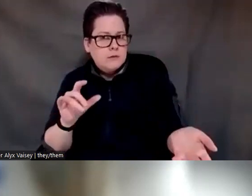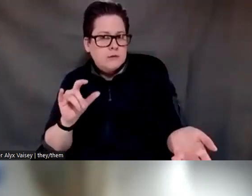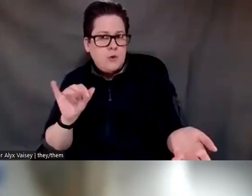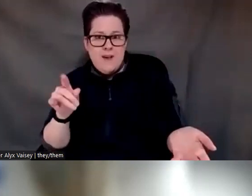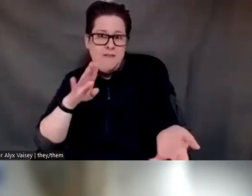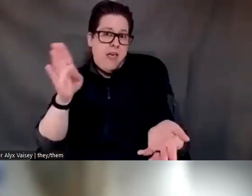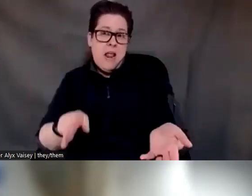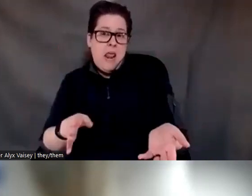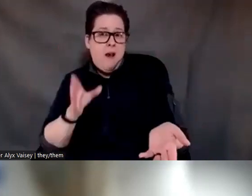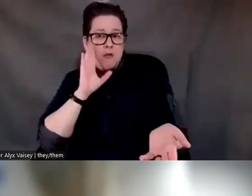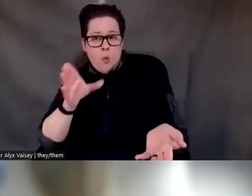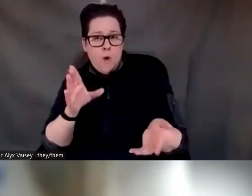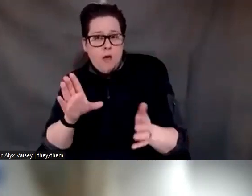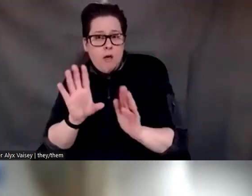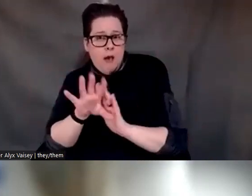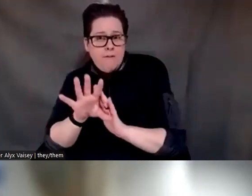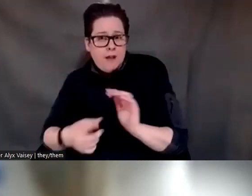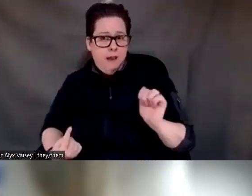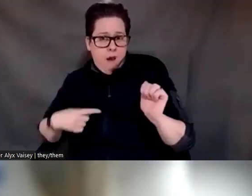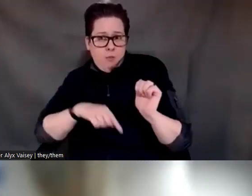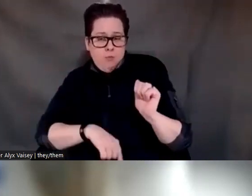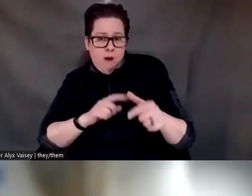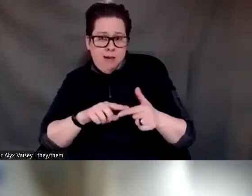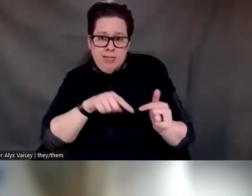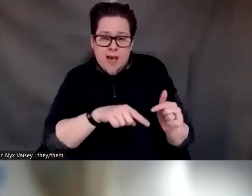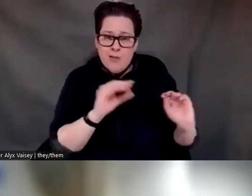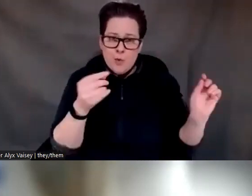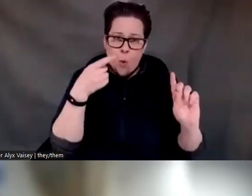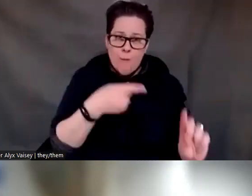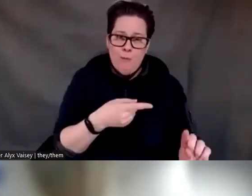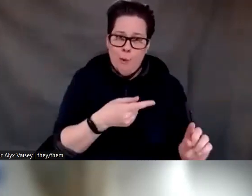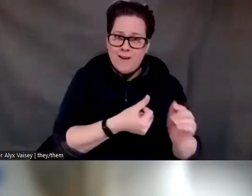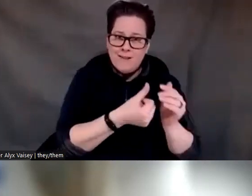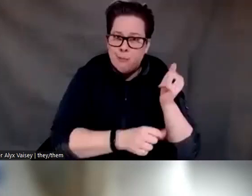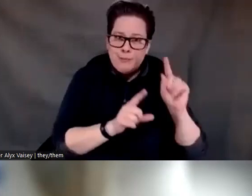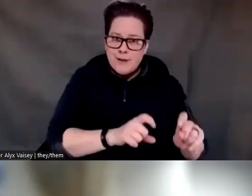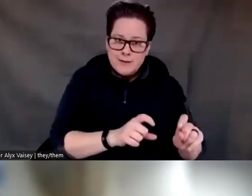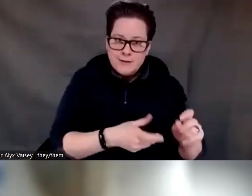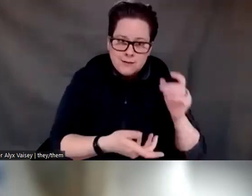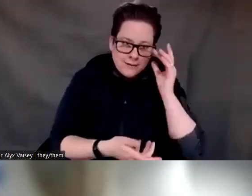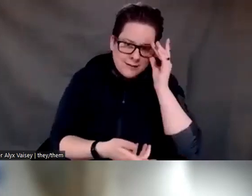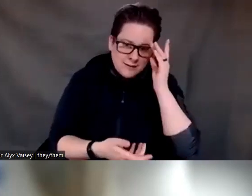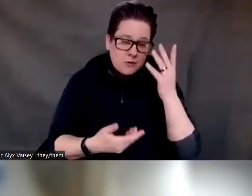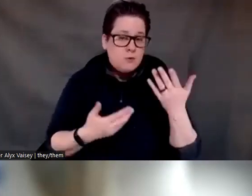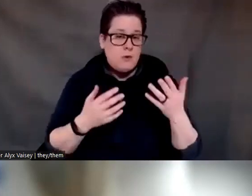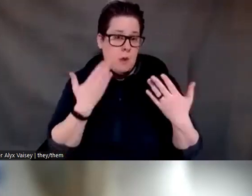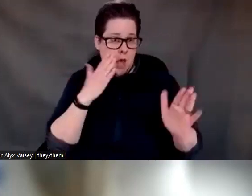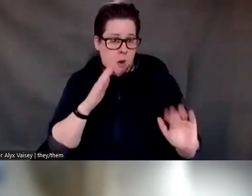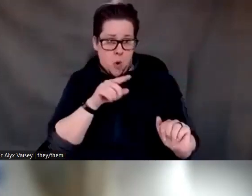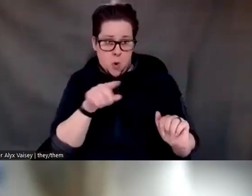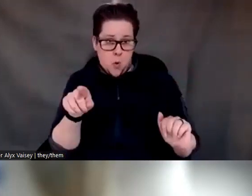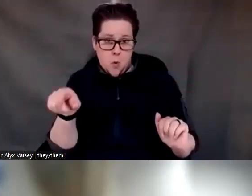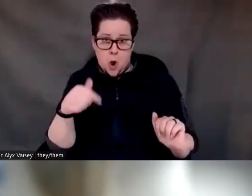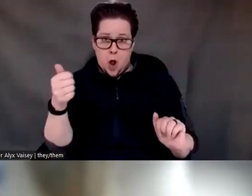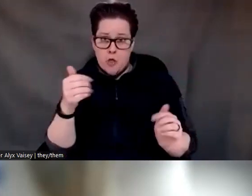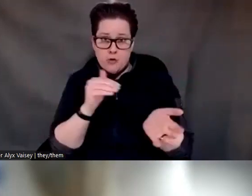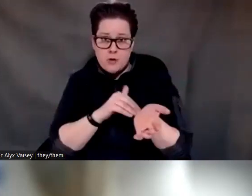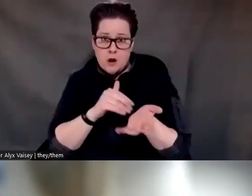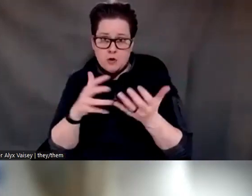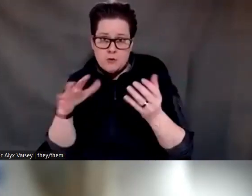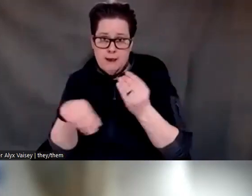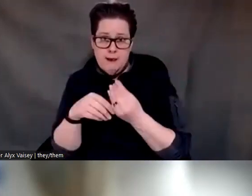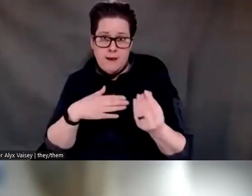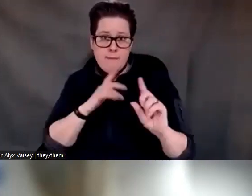for each patient. I hope I answered that question. I don't know if Dr. Cannon, you want to add anything, or Dr. Walker.